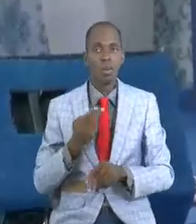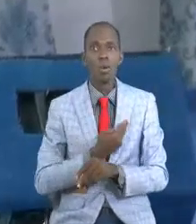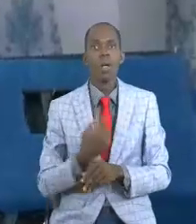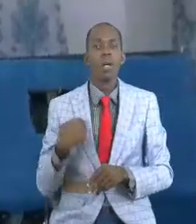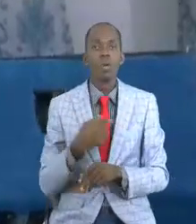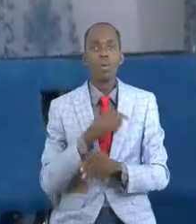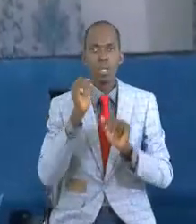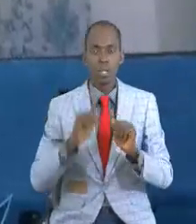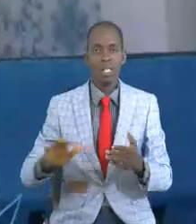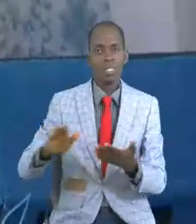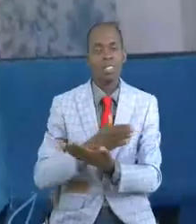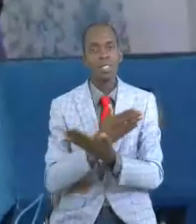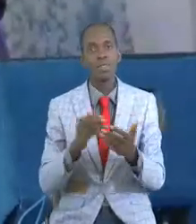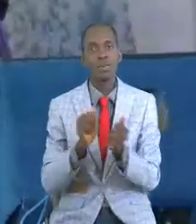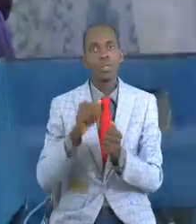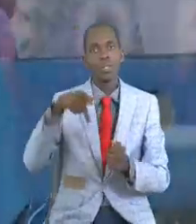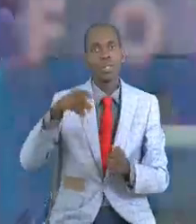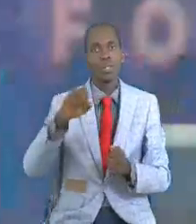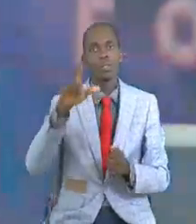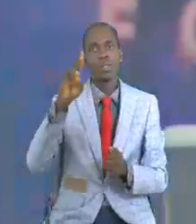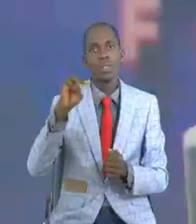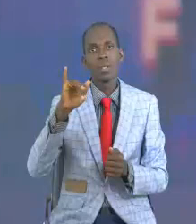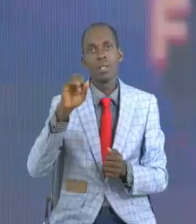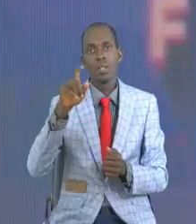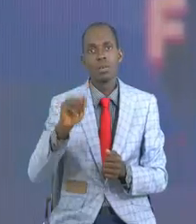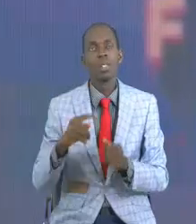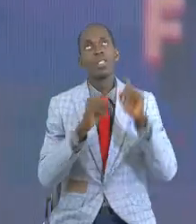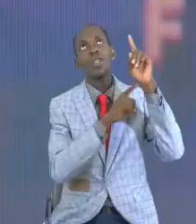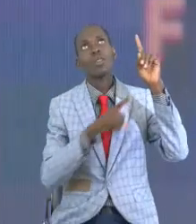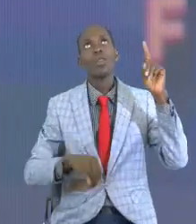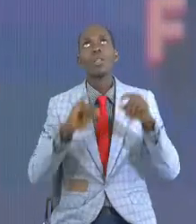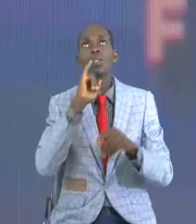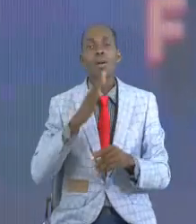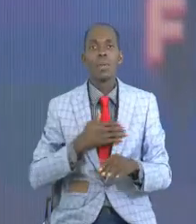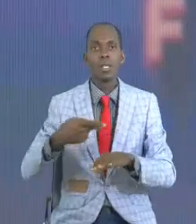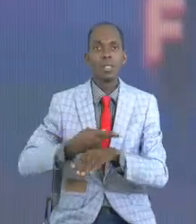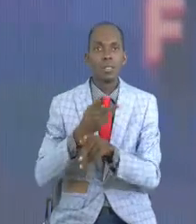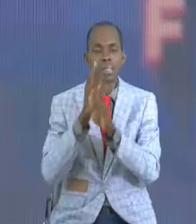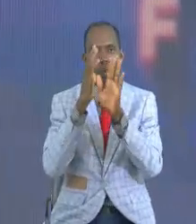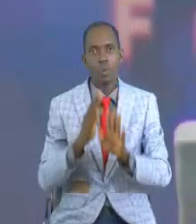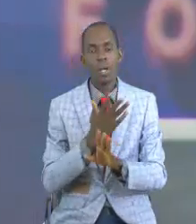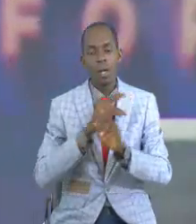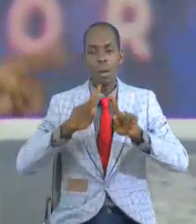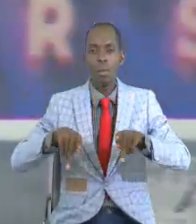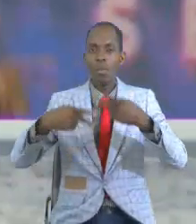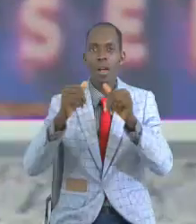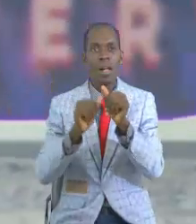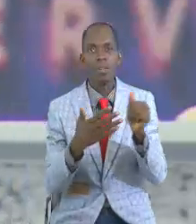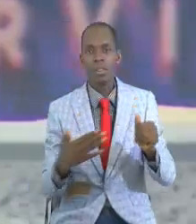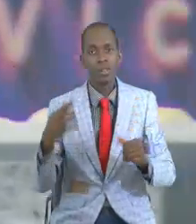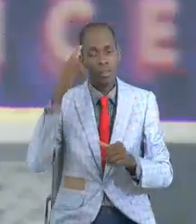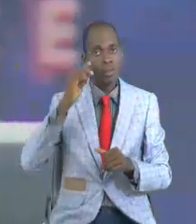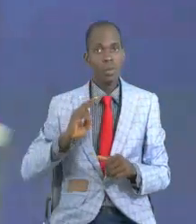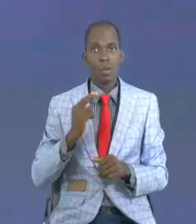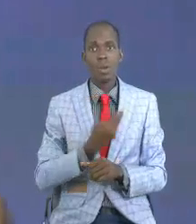psalmist, the Lord is my shepherd, and he provides everything for us. And as the Lord